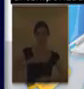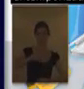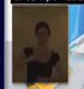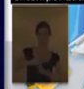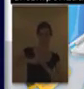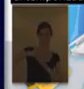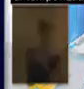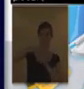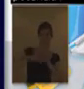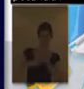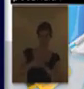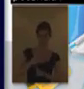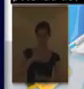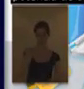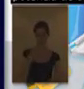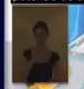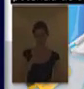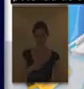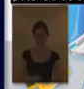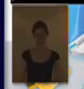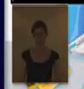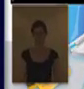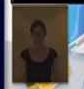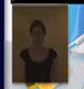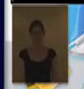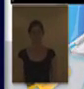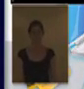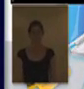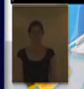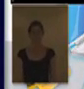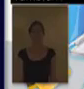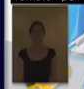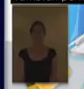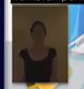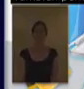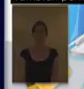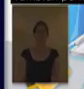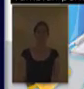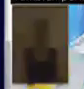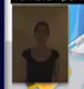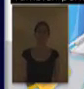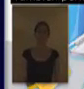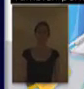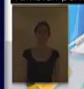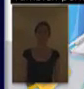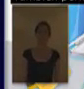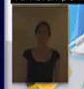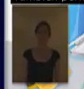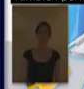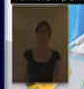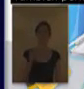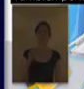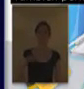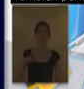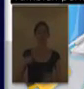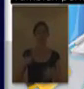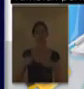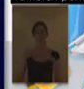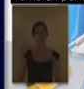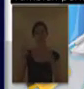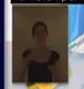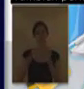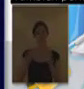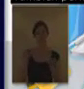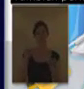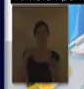raise the temperature, lower the temperature of the household, etc. It also enables you to control,